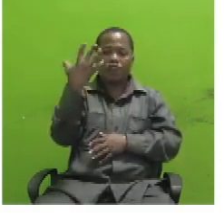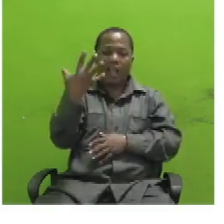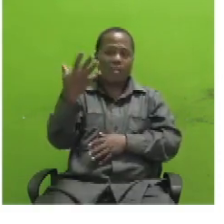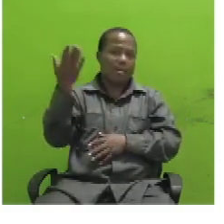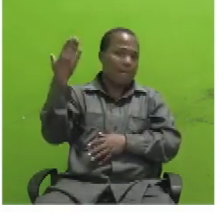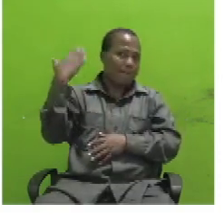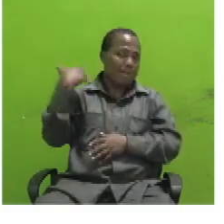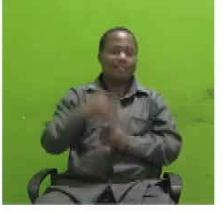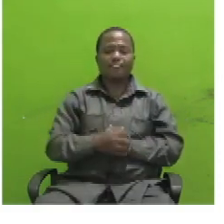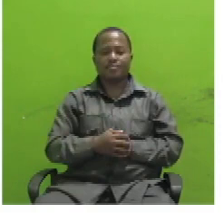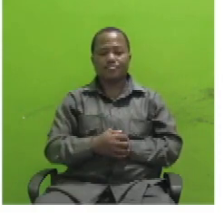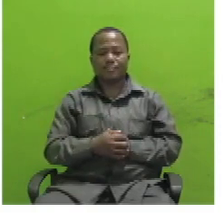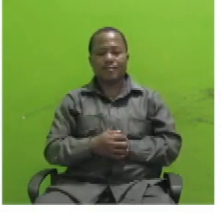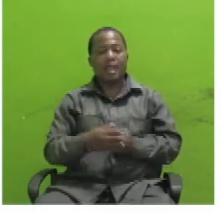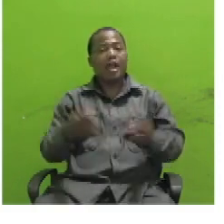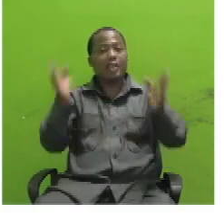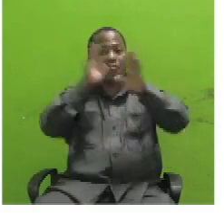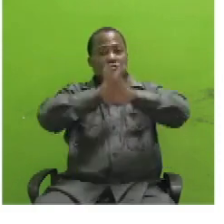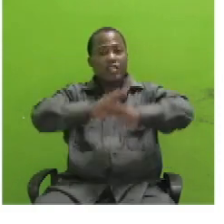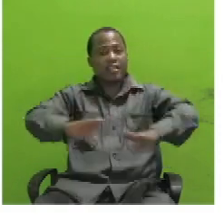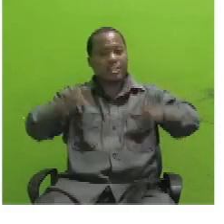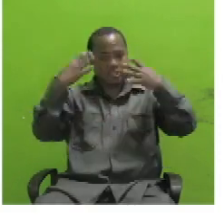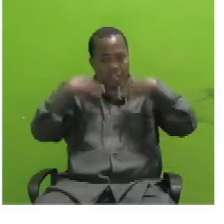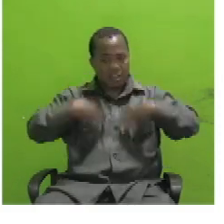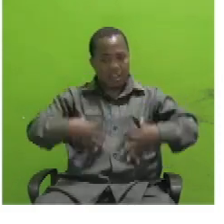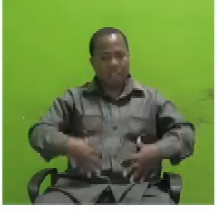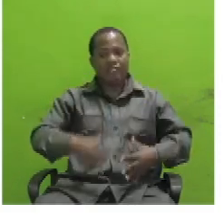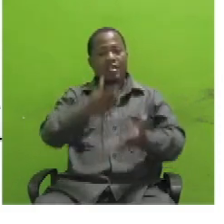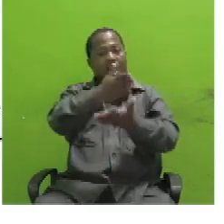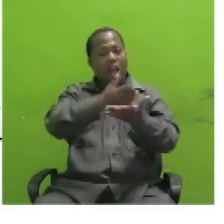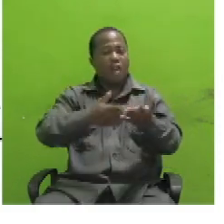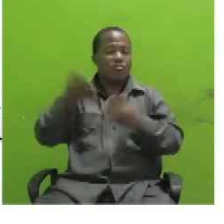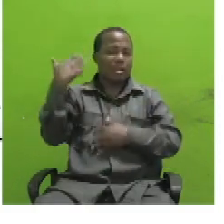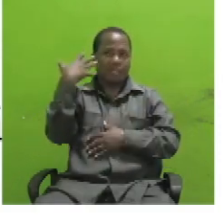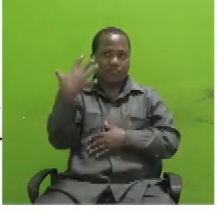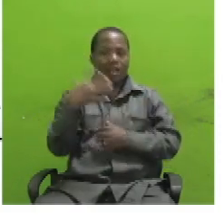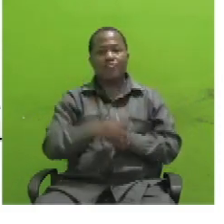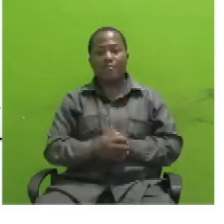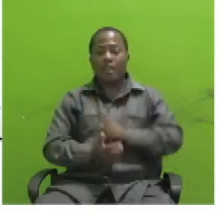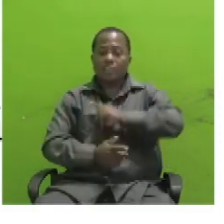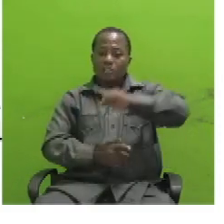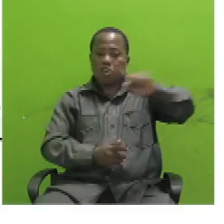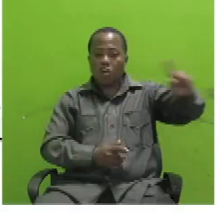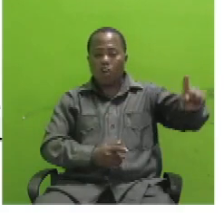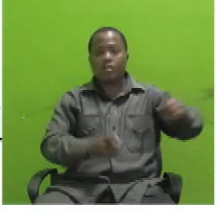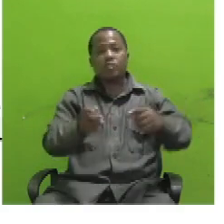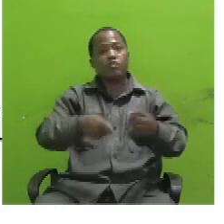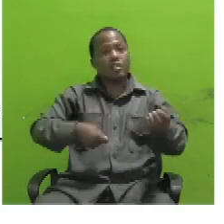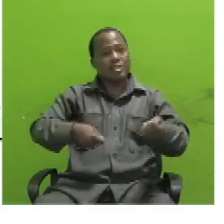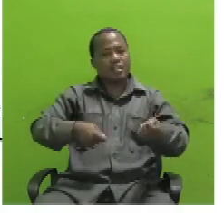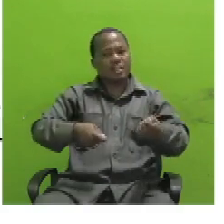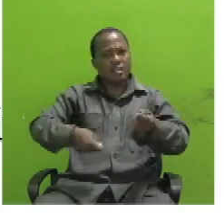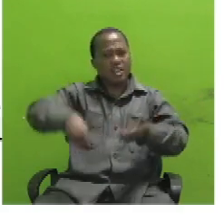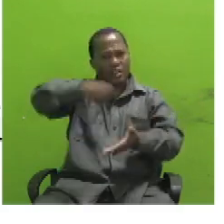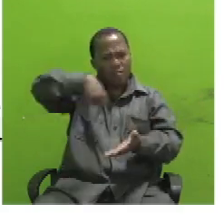And finish dressed at 5:30. She goes down to the kitchen to